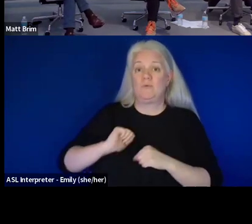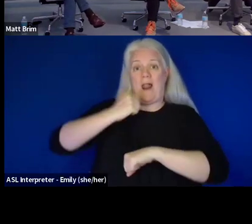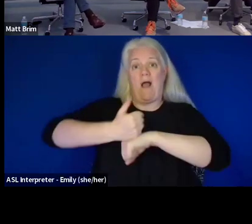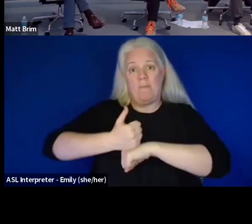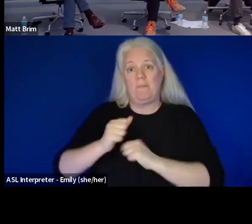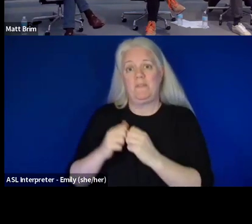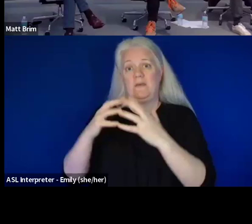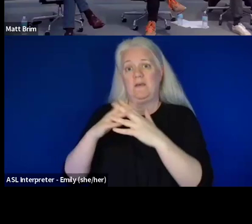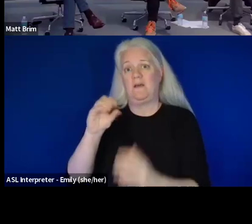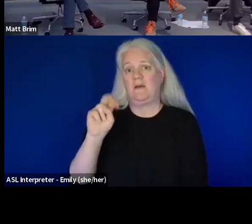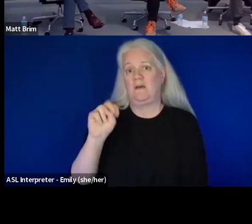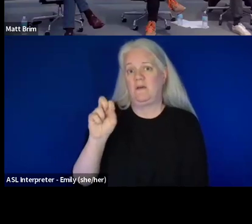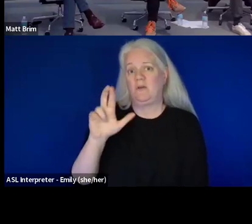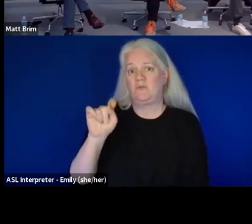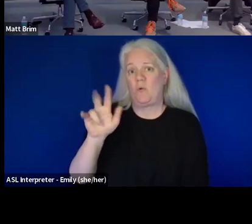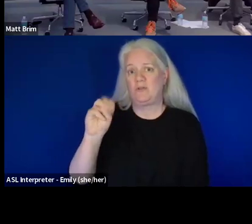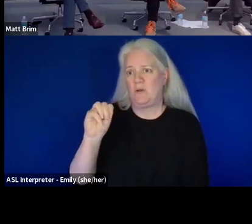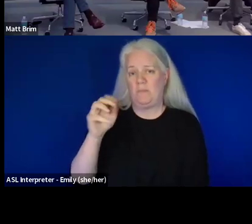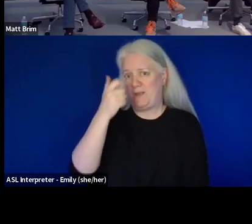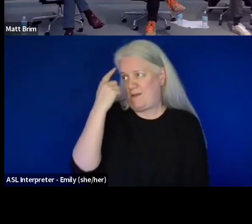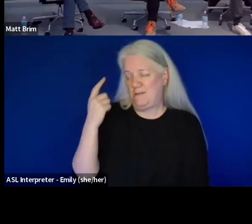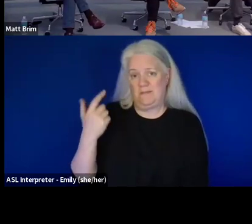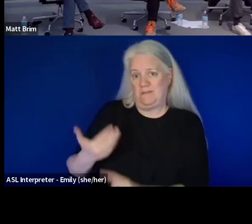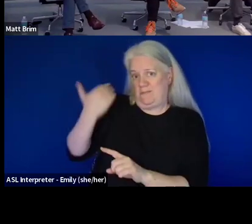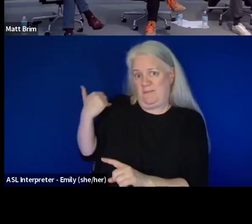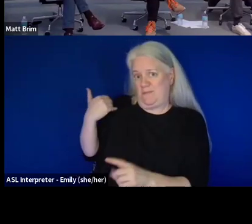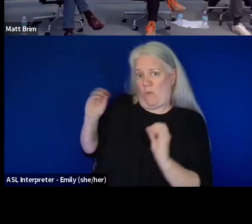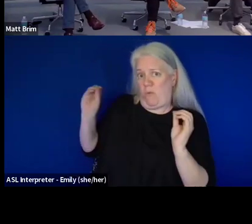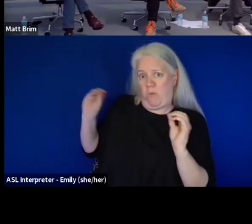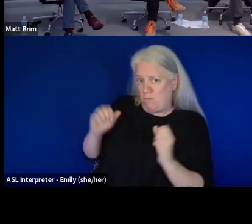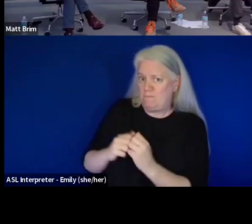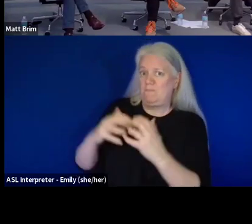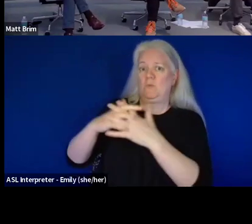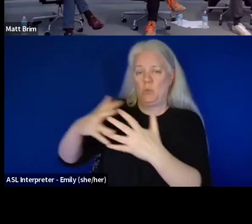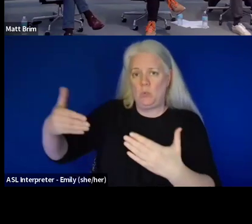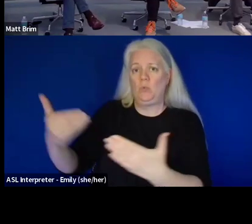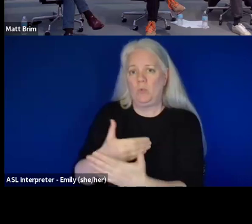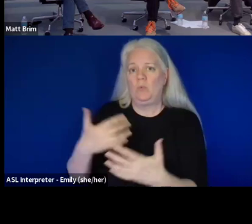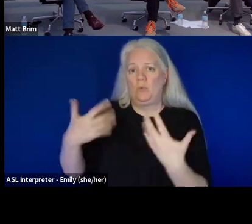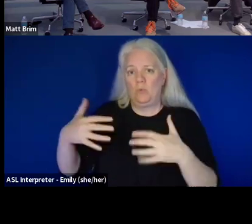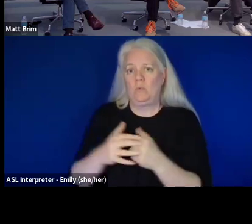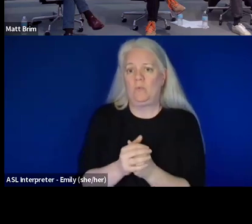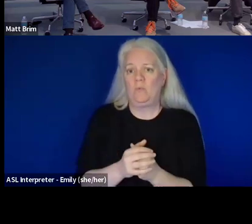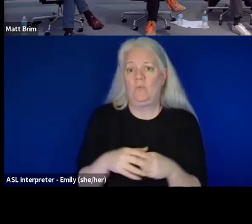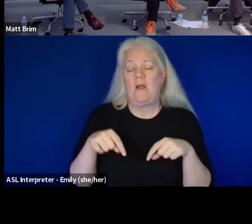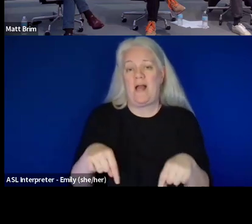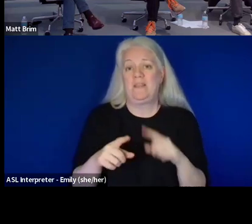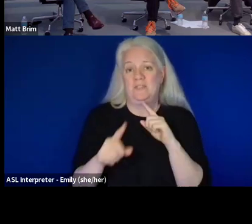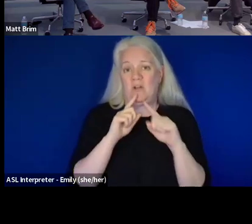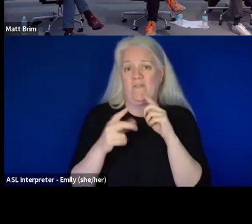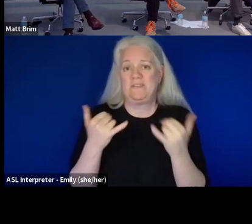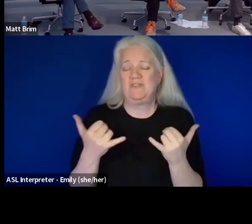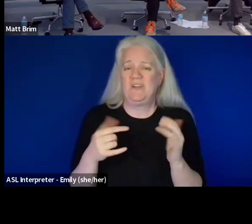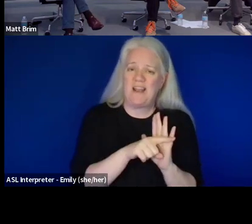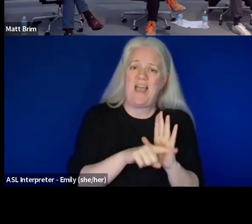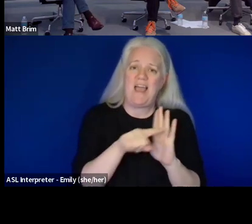because that did not exist. And right now, the conversation that we're having today, there's a lot of negative,